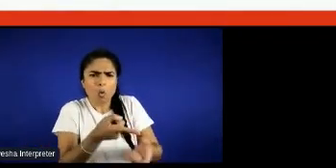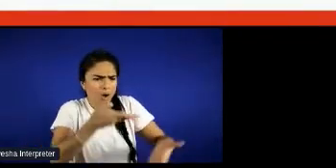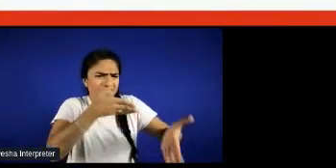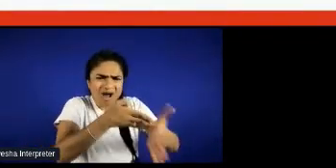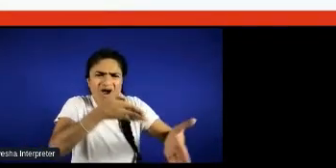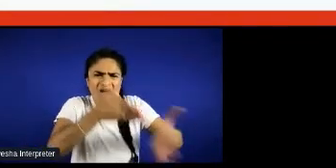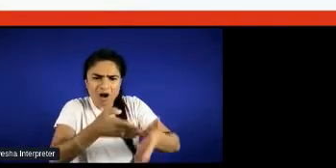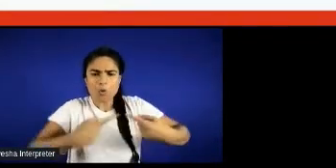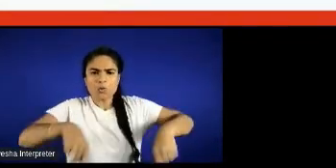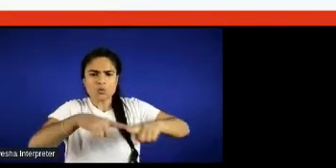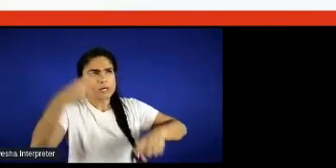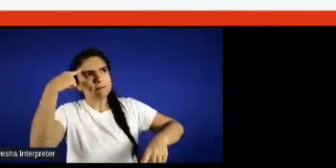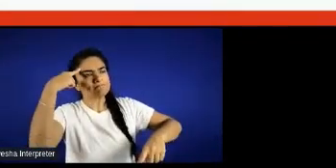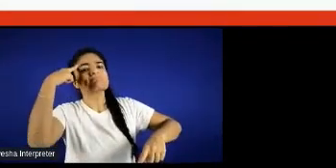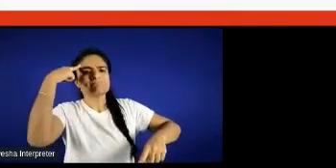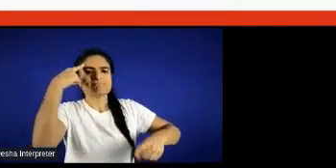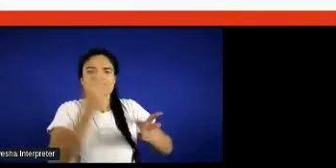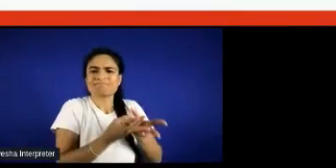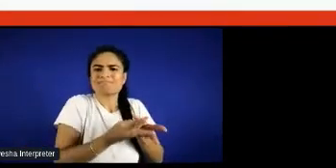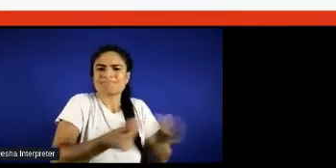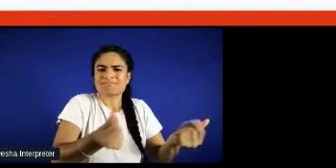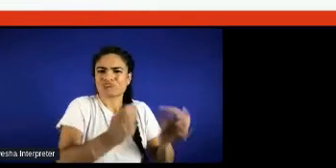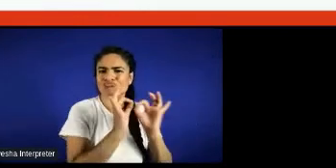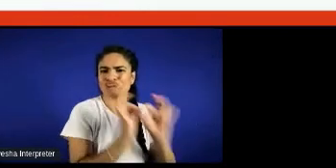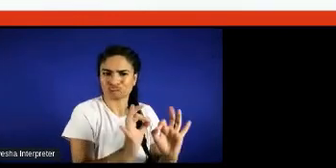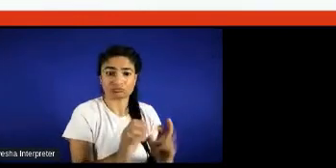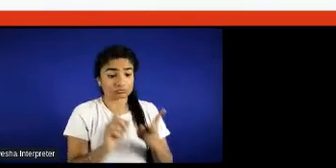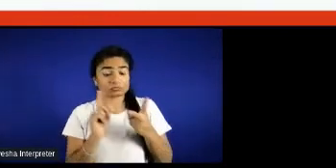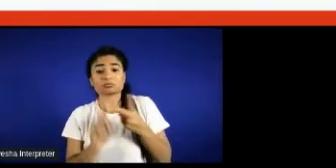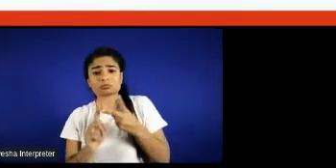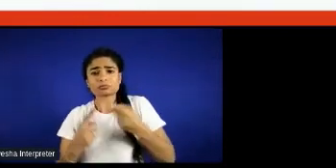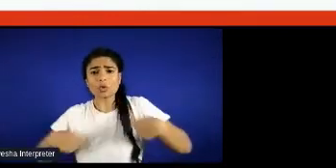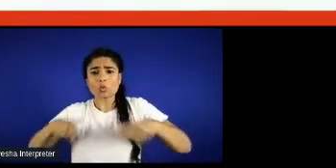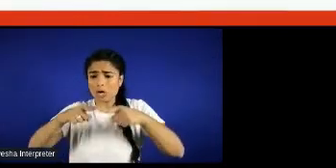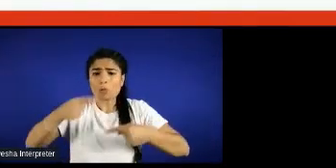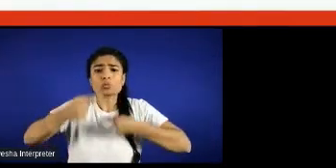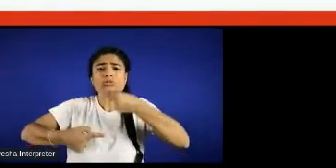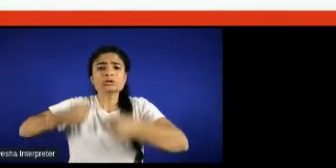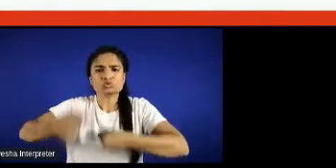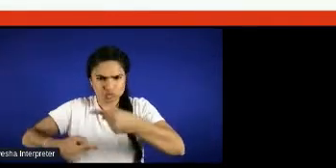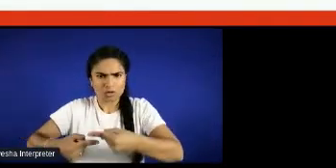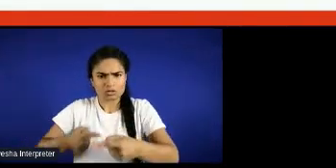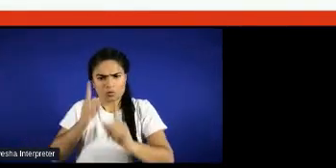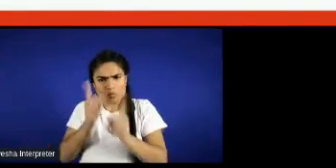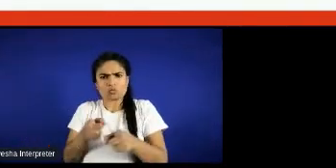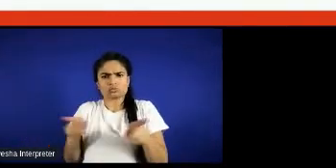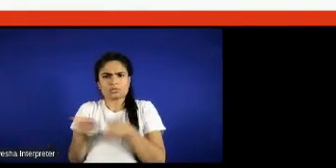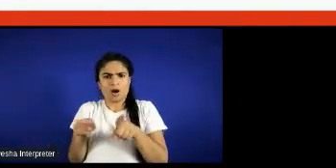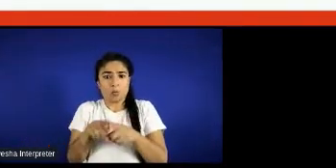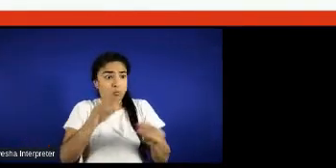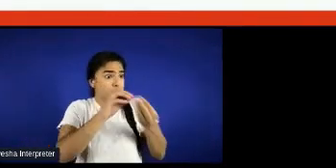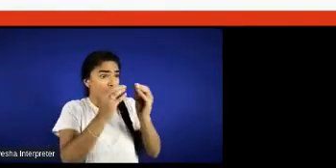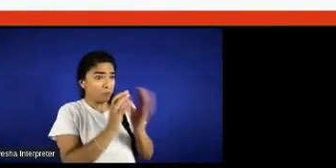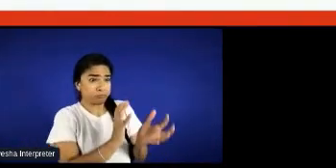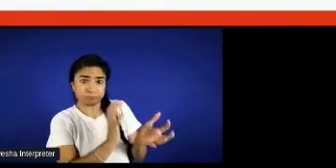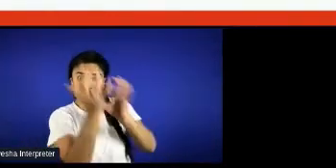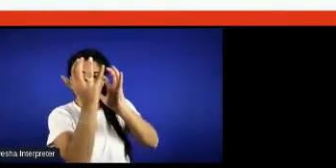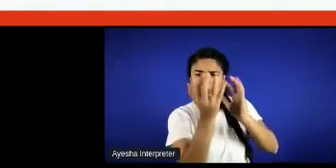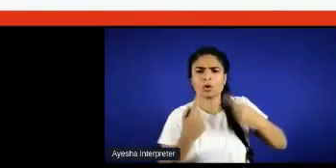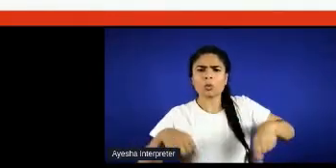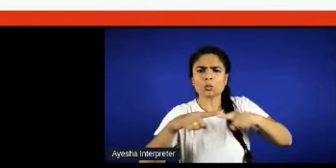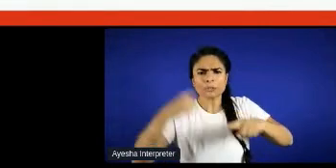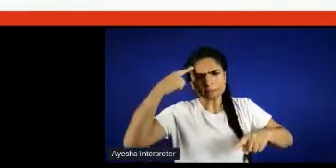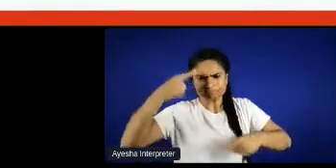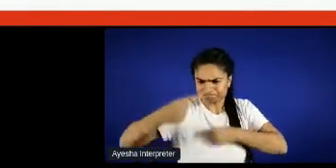following the right procedure to address the challenges that we have in accessing the CRM